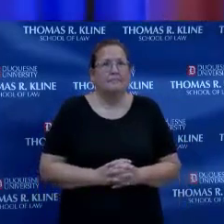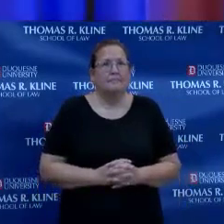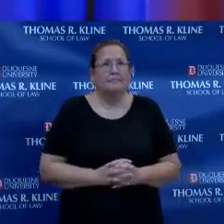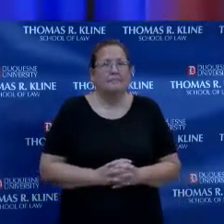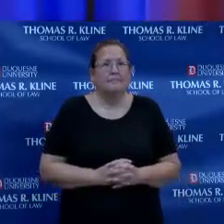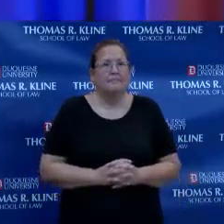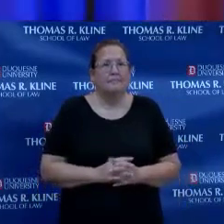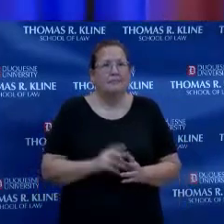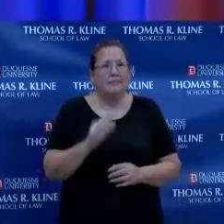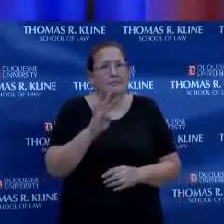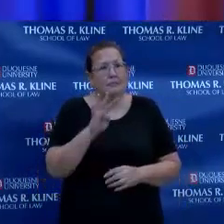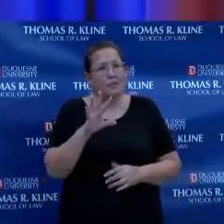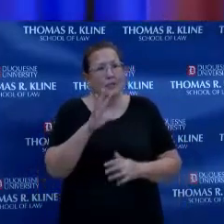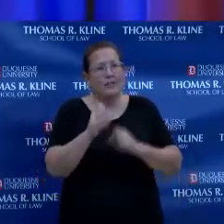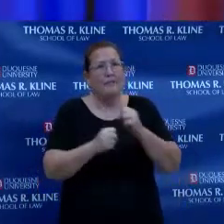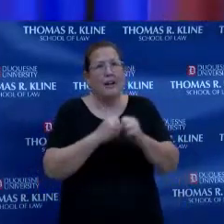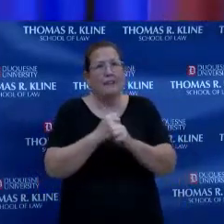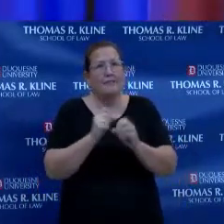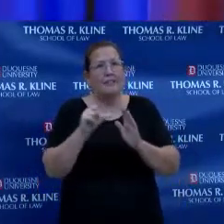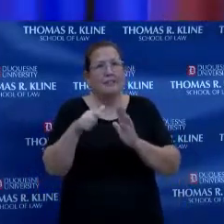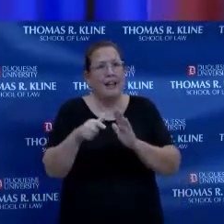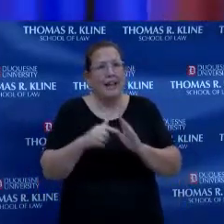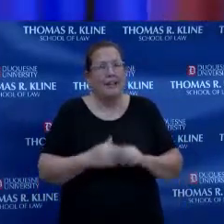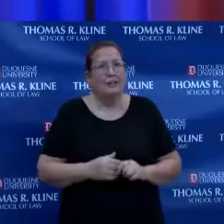Forty-five years later, and they put a hood on me.